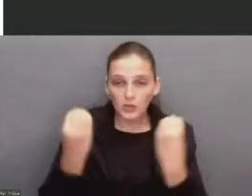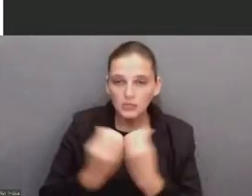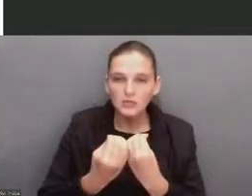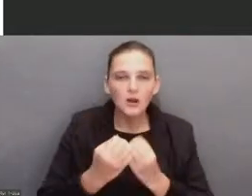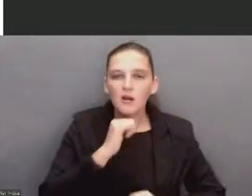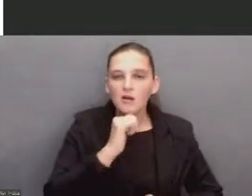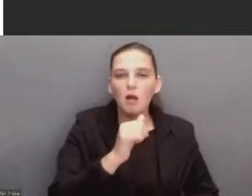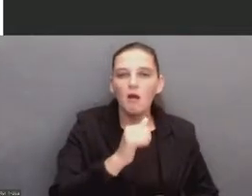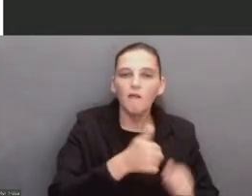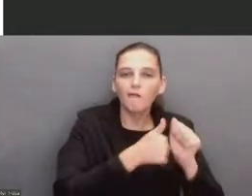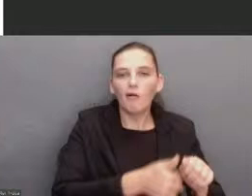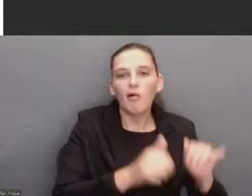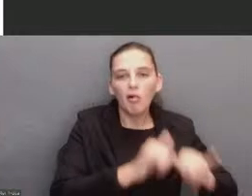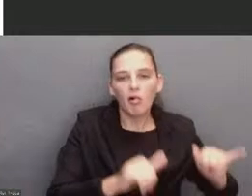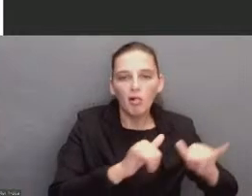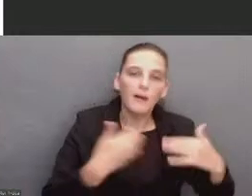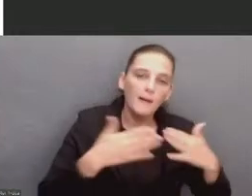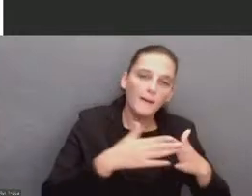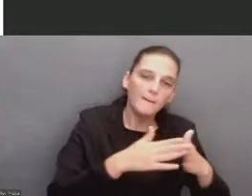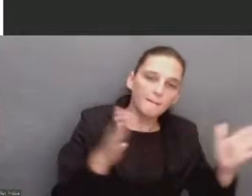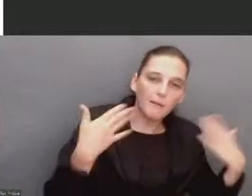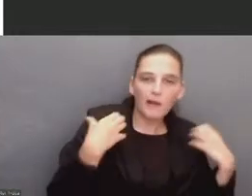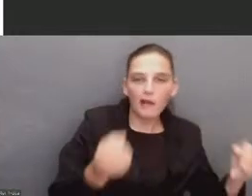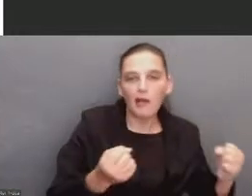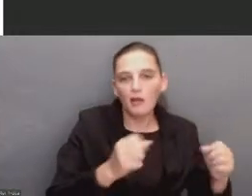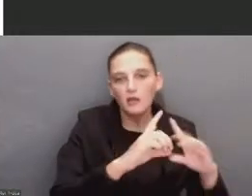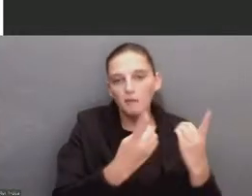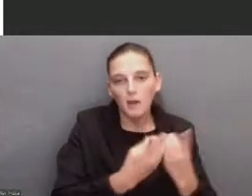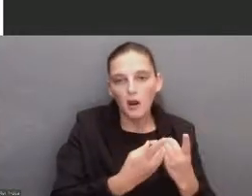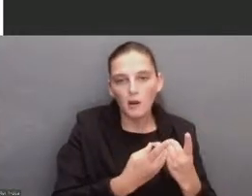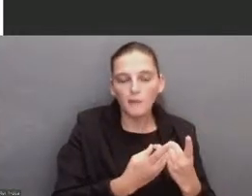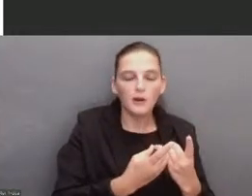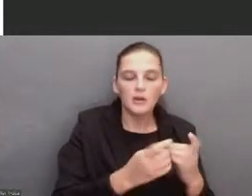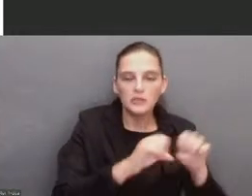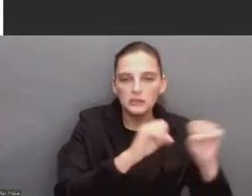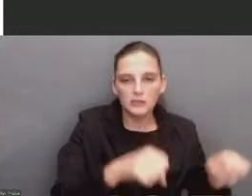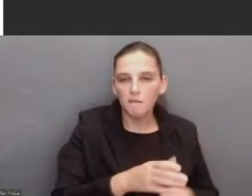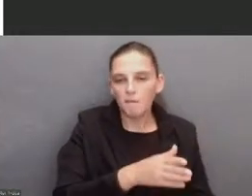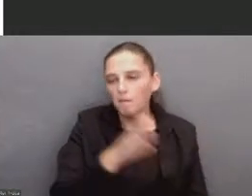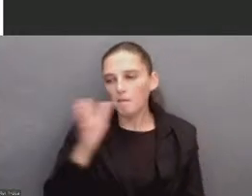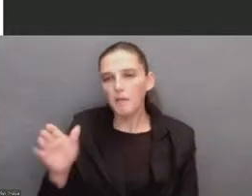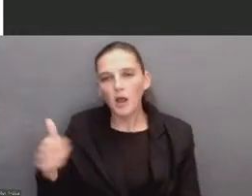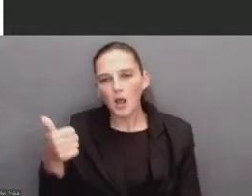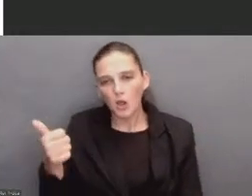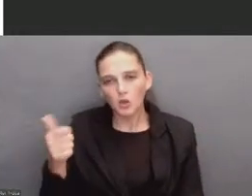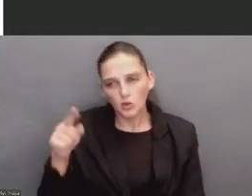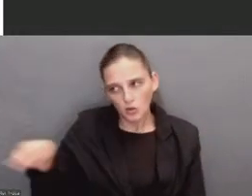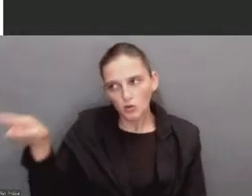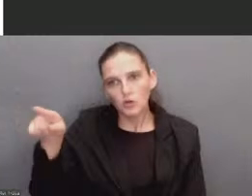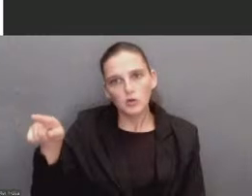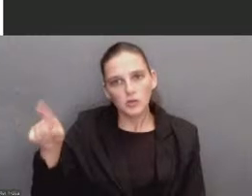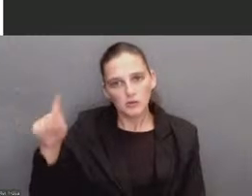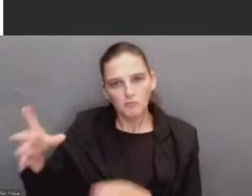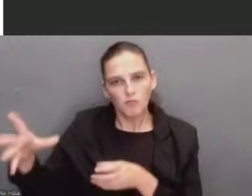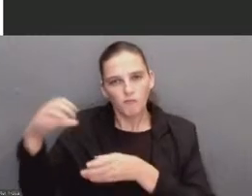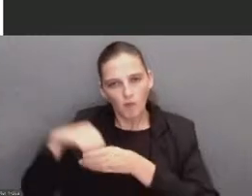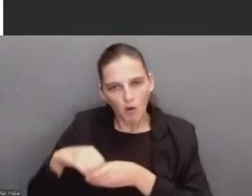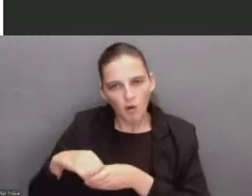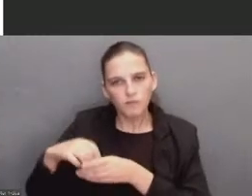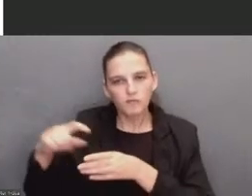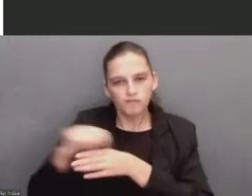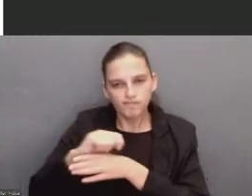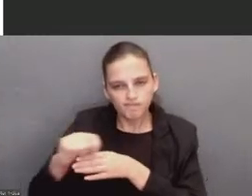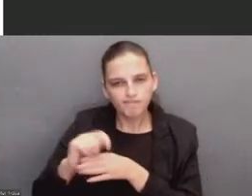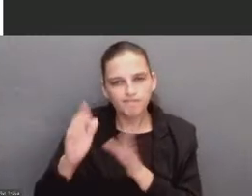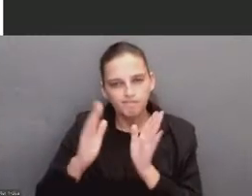traditional public health departments or healthcare systems, really making sure they're also strategically involved in training and